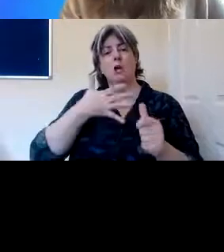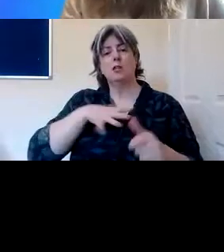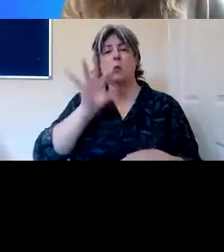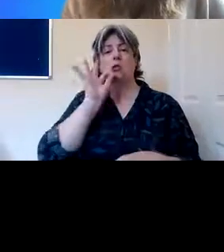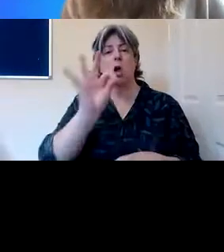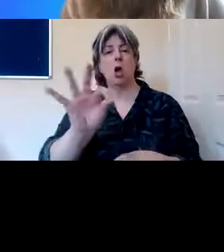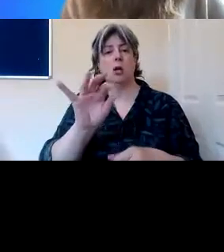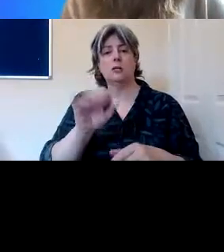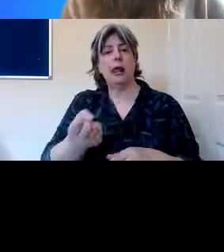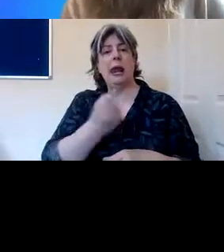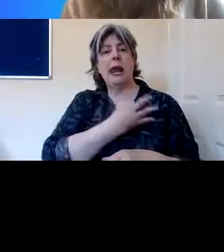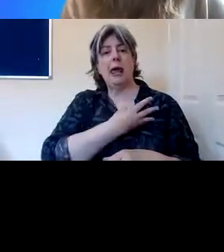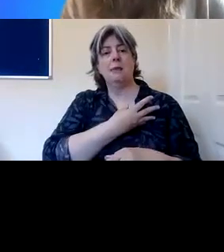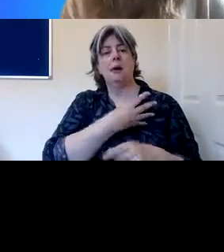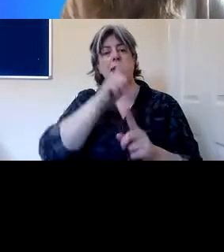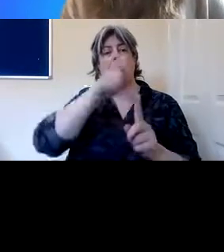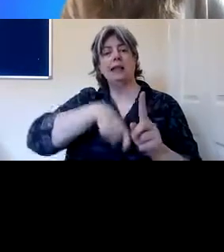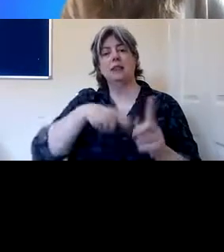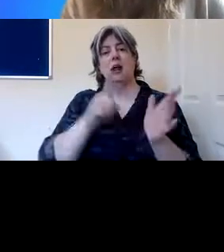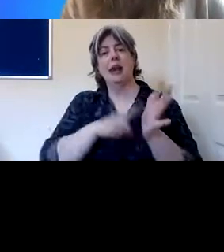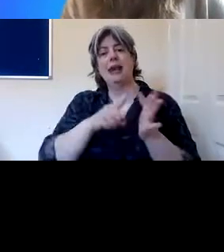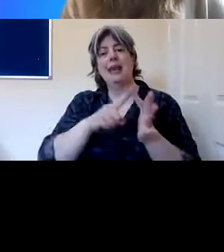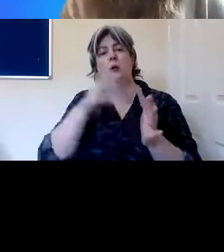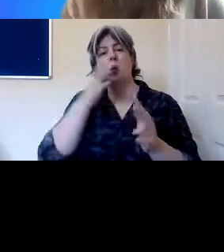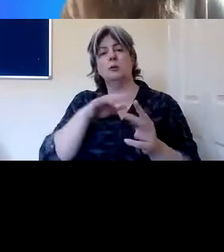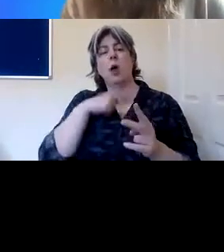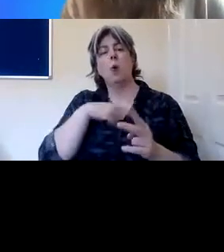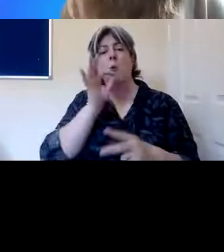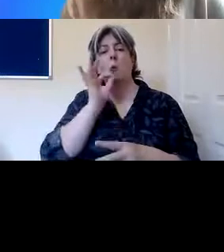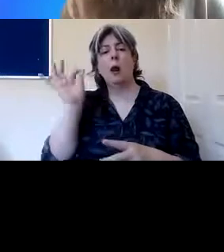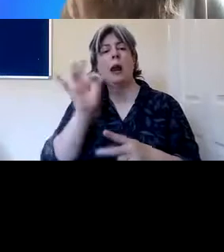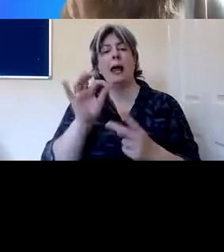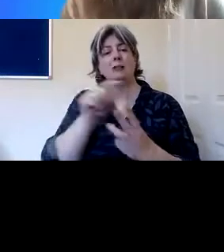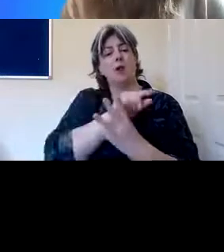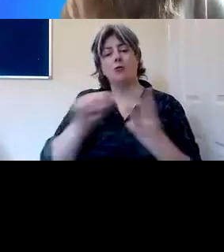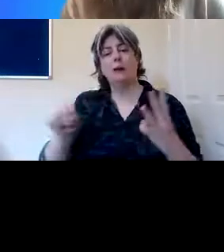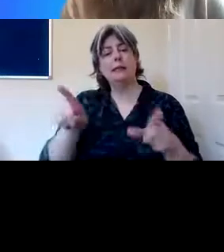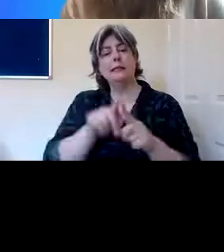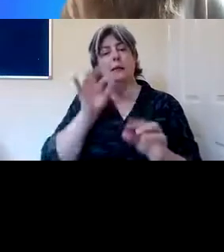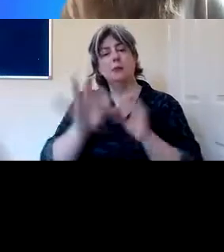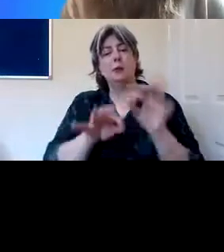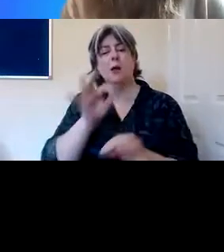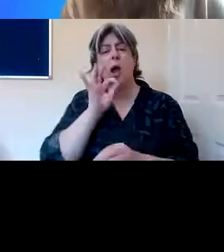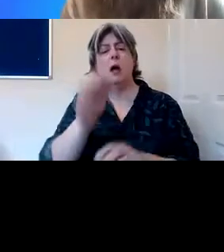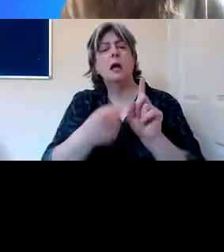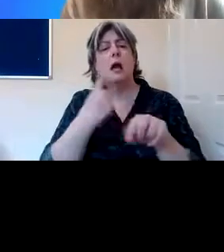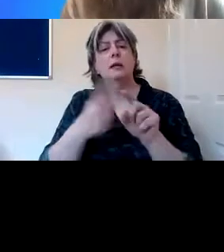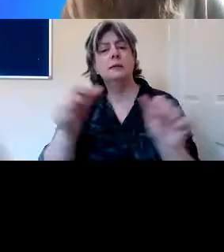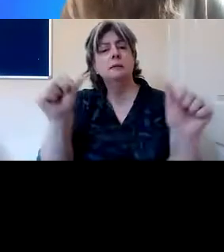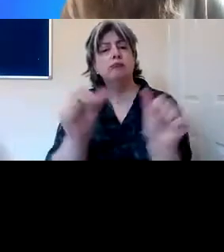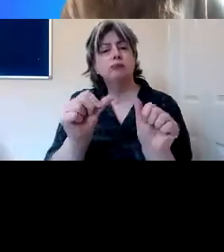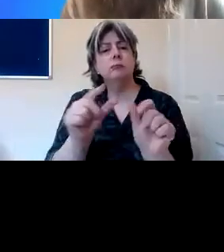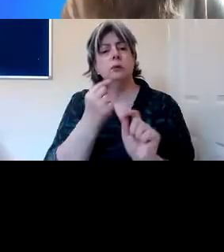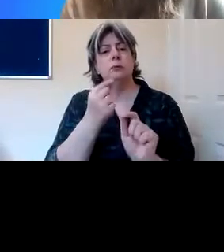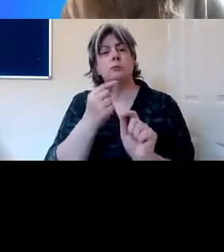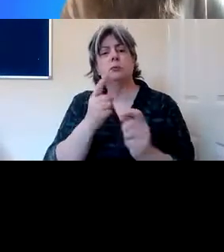same question will be asked to all candidates, and we ask if you can keep your answers as concise as possible, just so that we are able to get through as